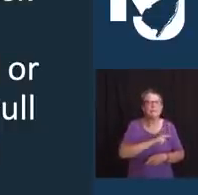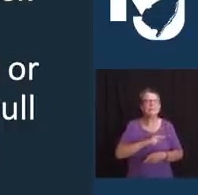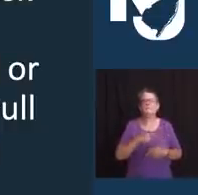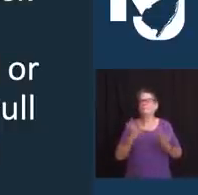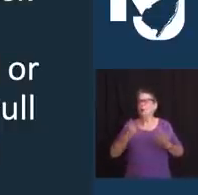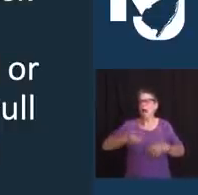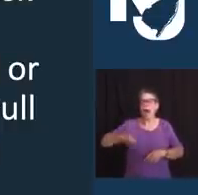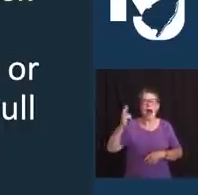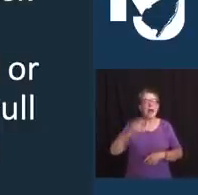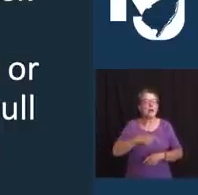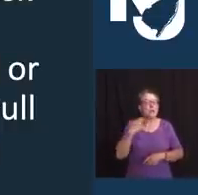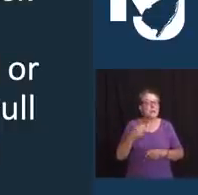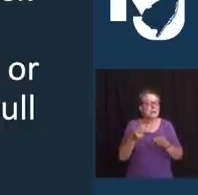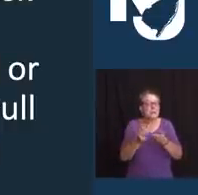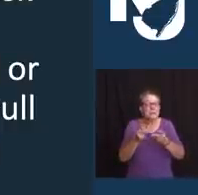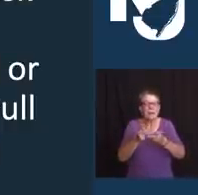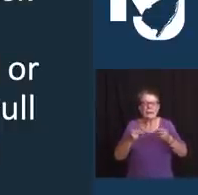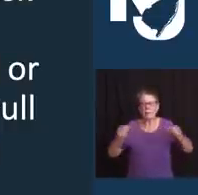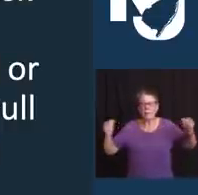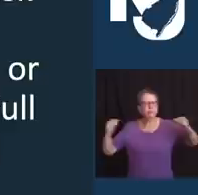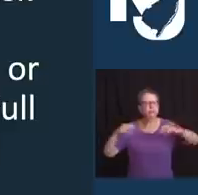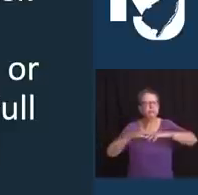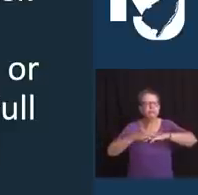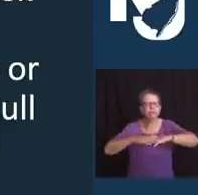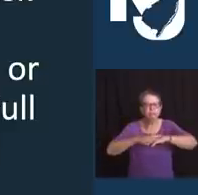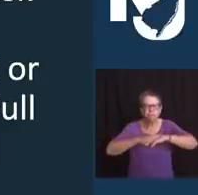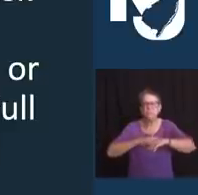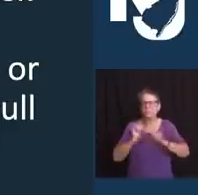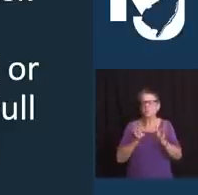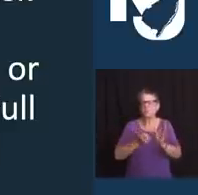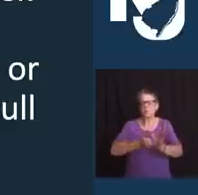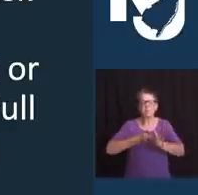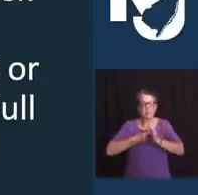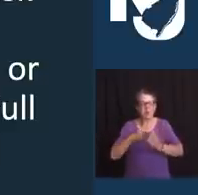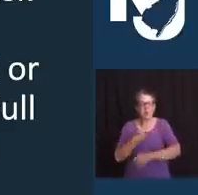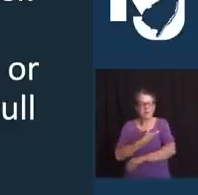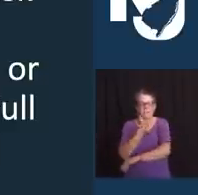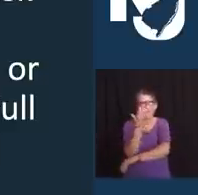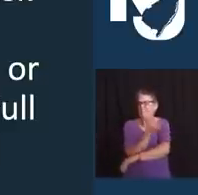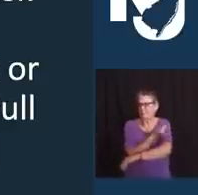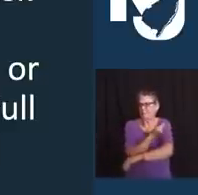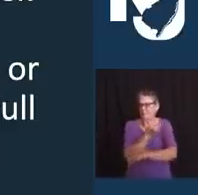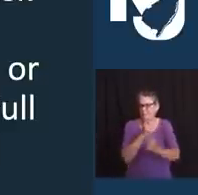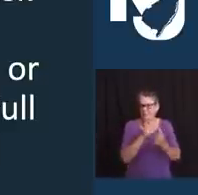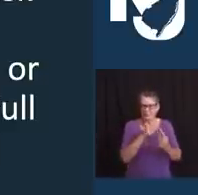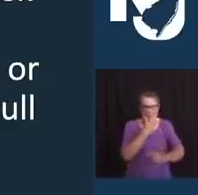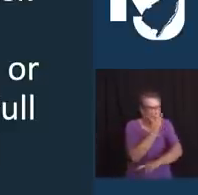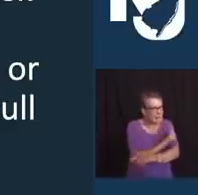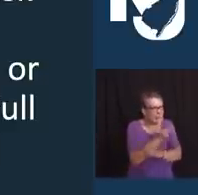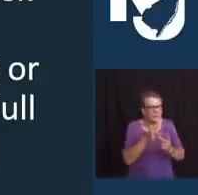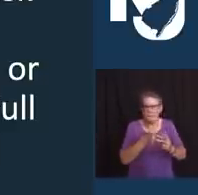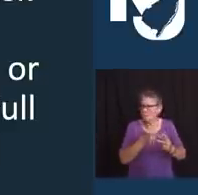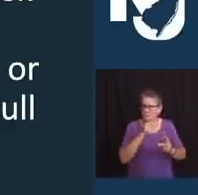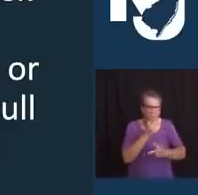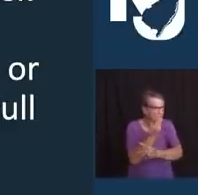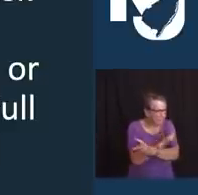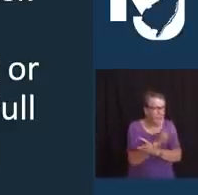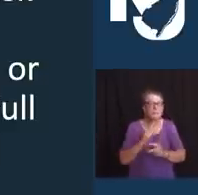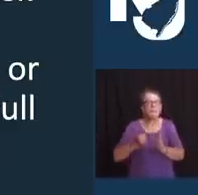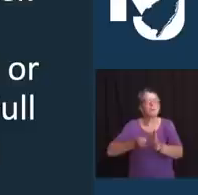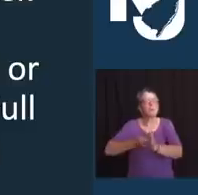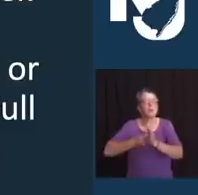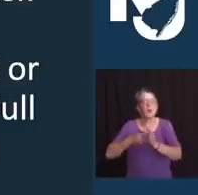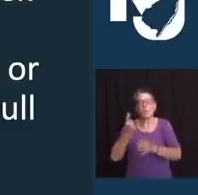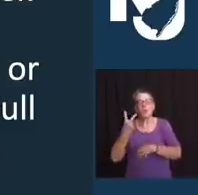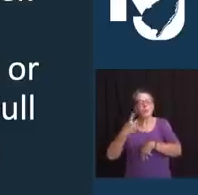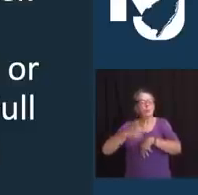vaccination course or undergo regular testing at a minimum of once to twice each week. All impacted